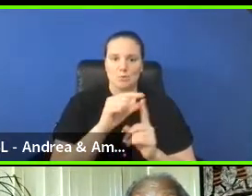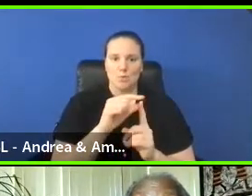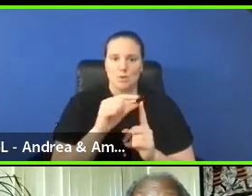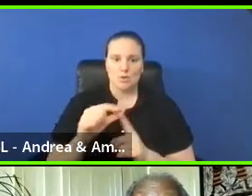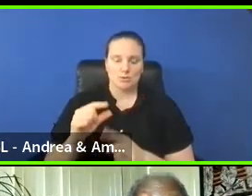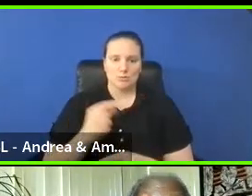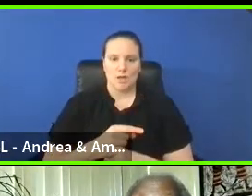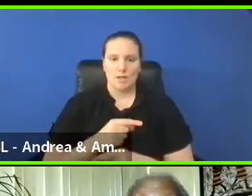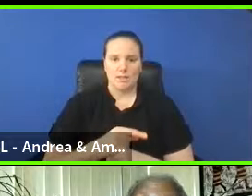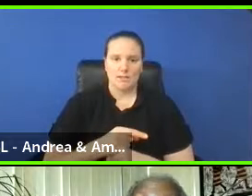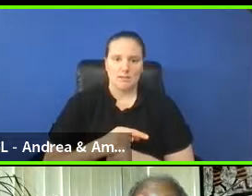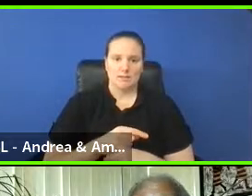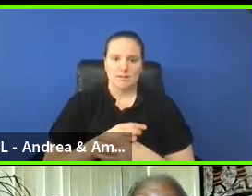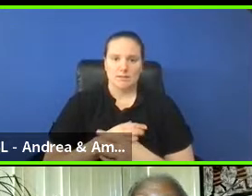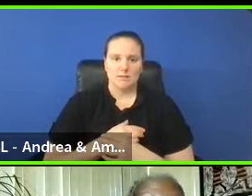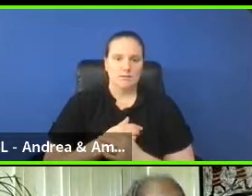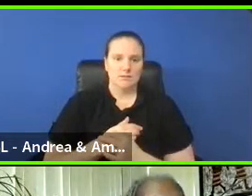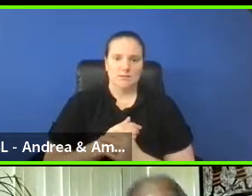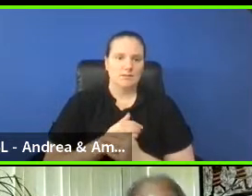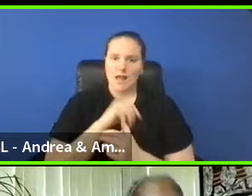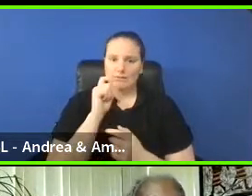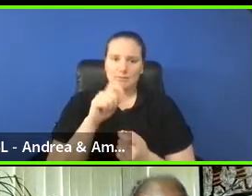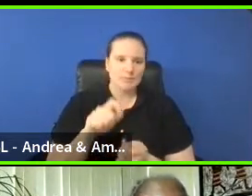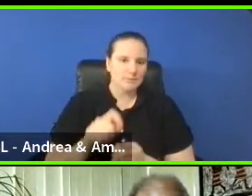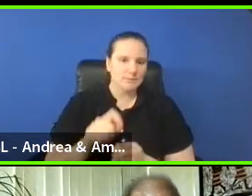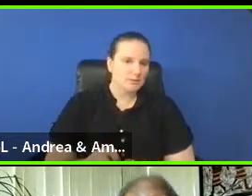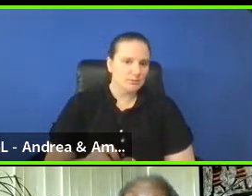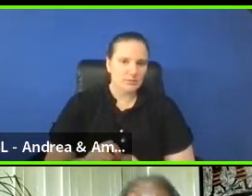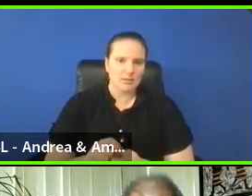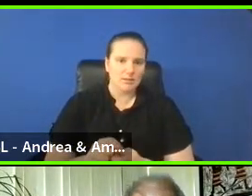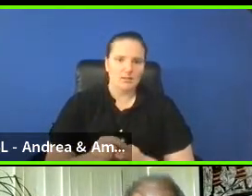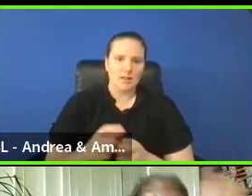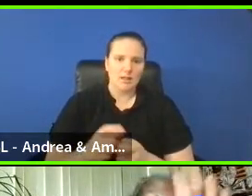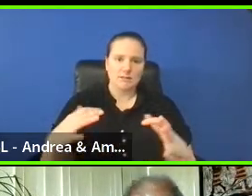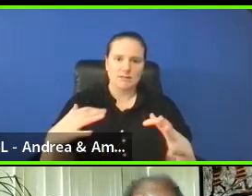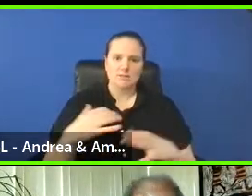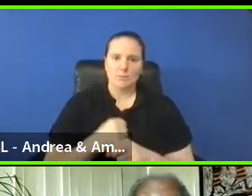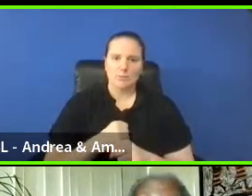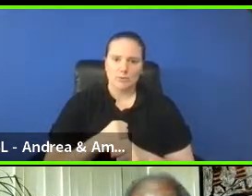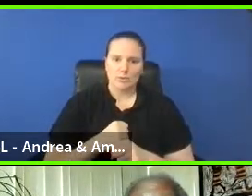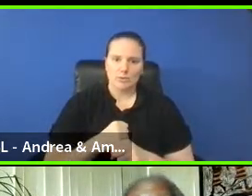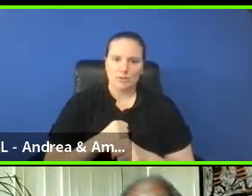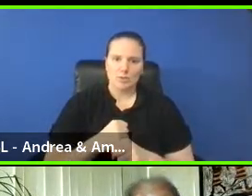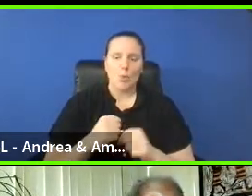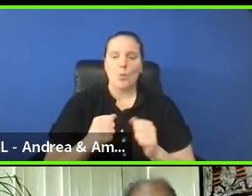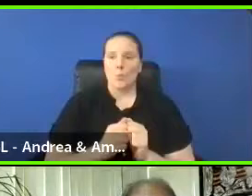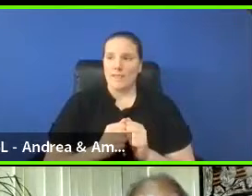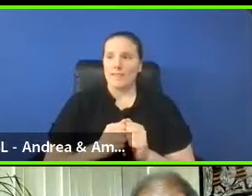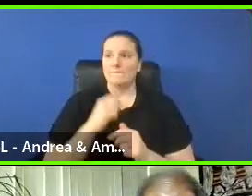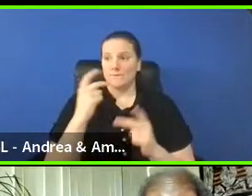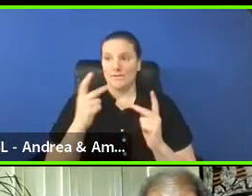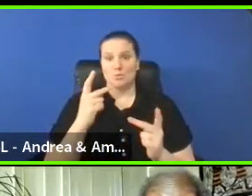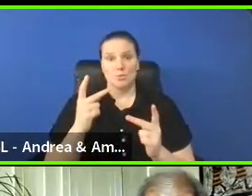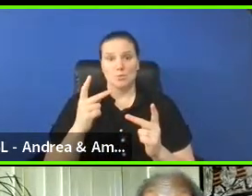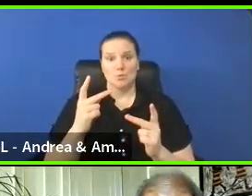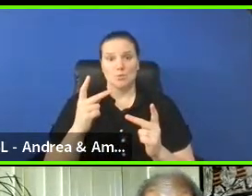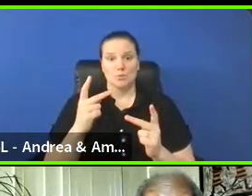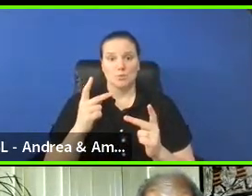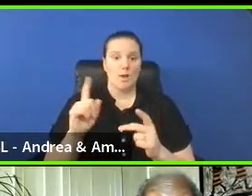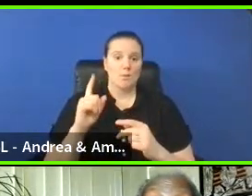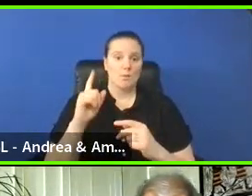right? So it doesn't even have to be detailed. It just could be like a summary, right? With the visuals about where we thought we were